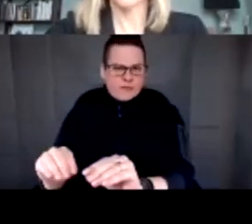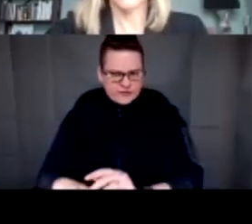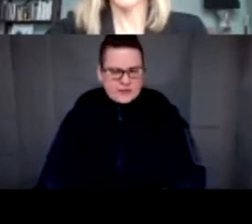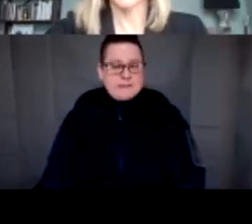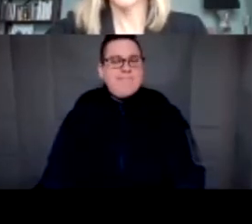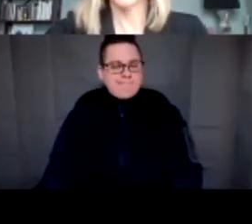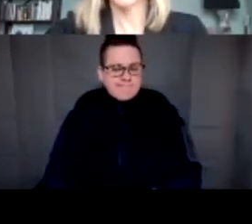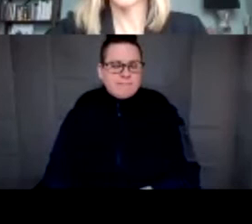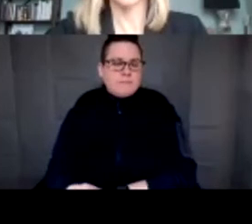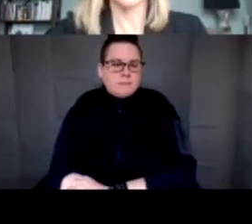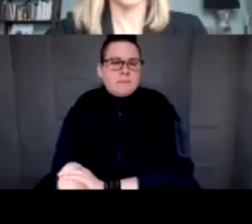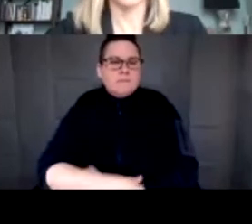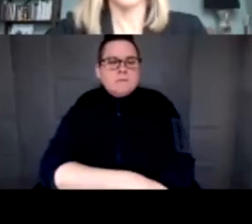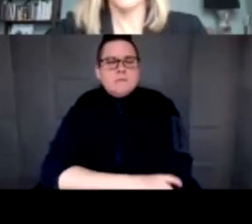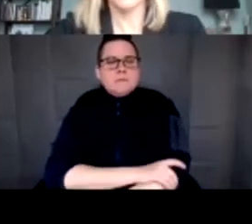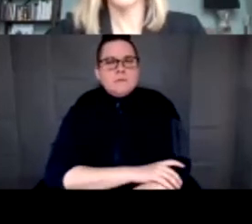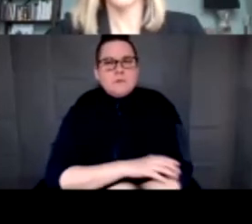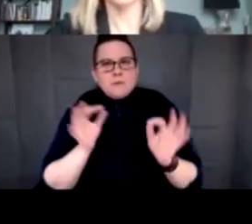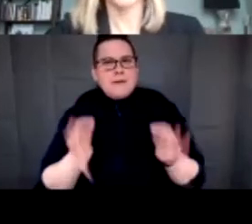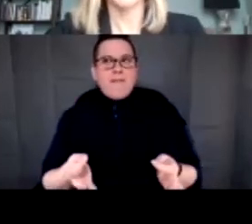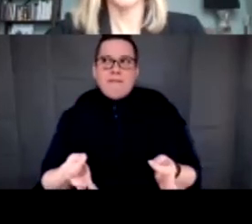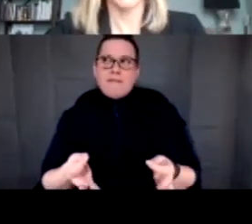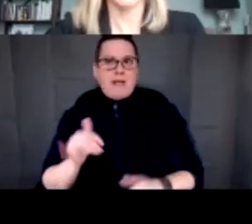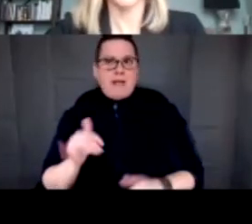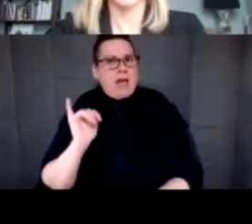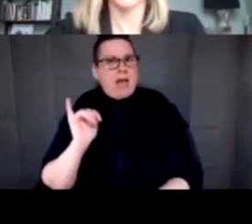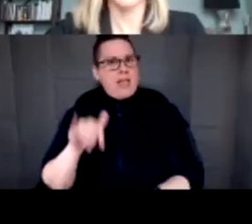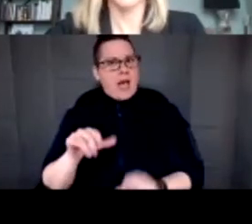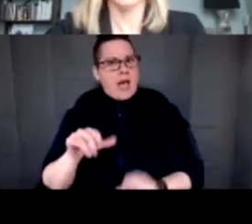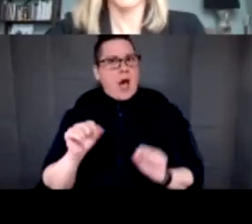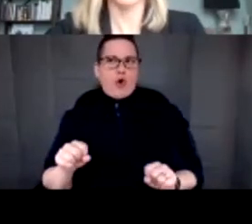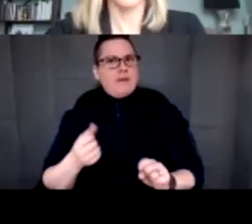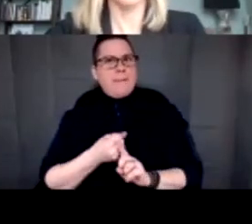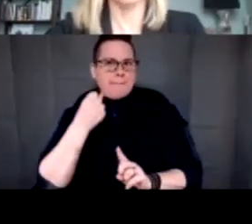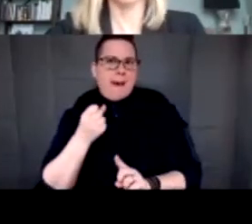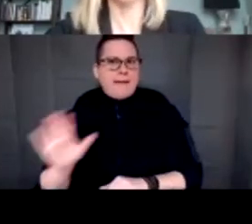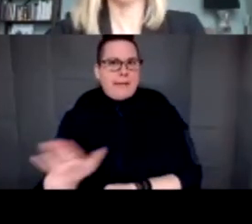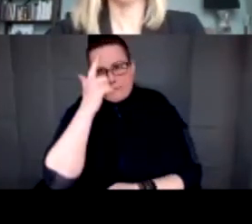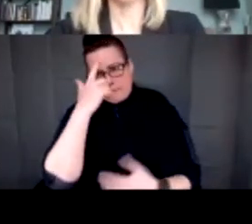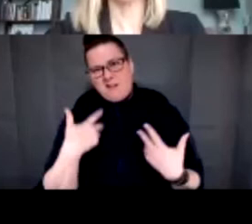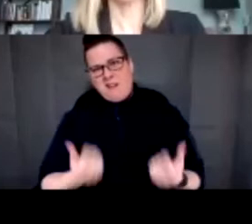another location. So certainly, could have some implications on mental health.